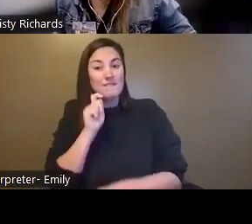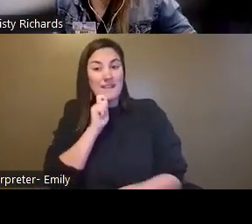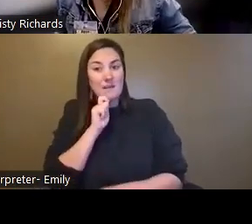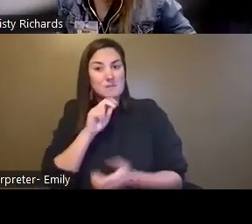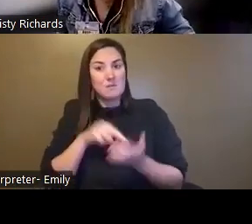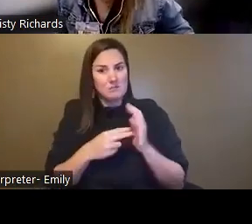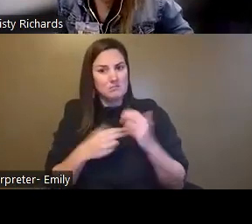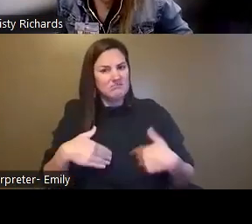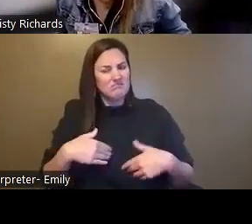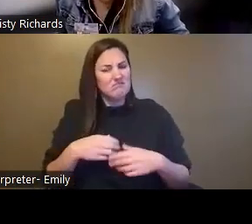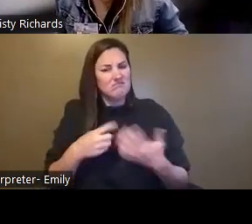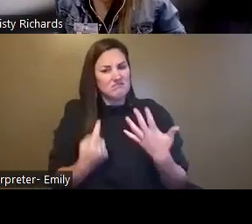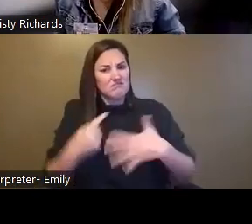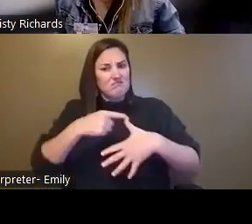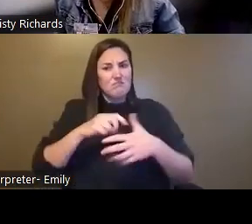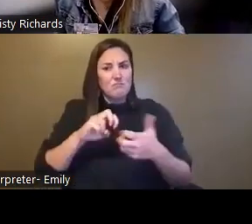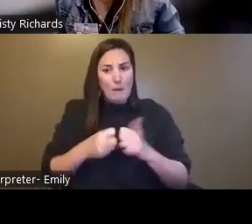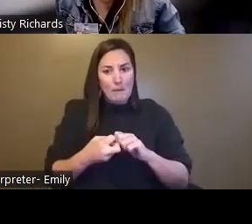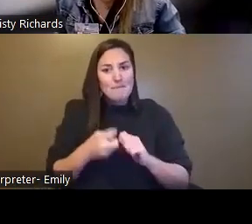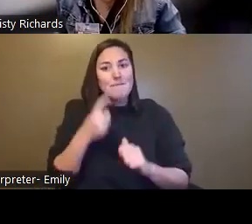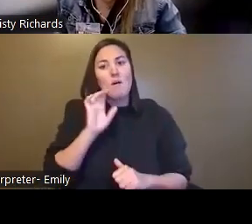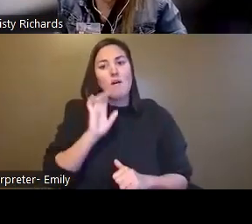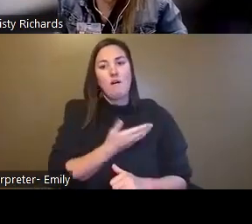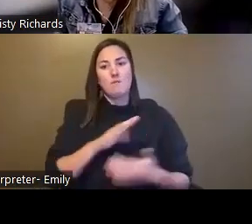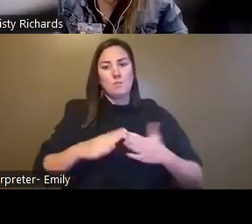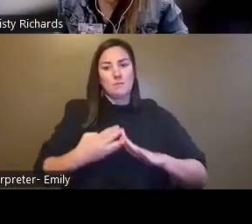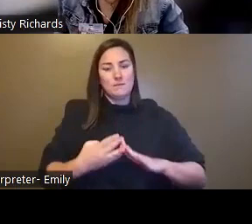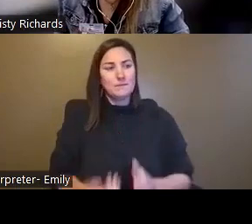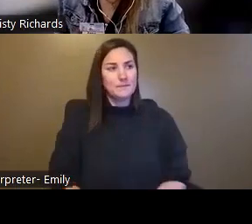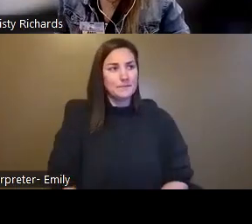issue for communities.